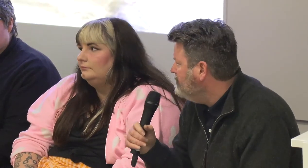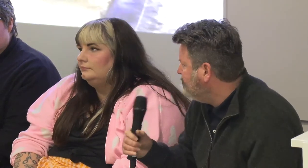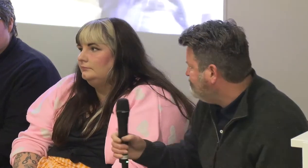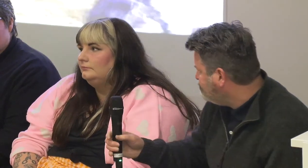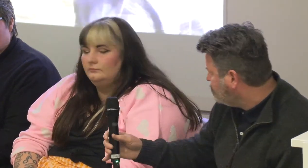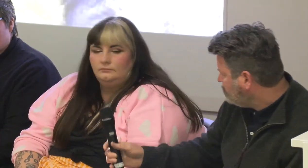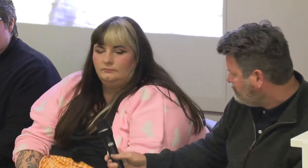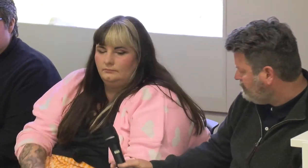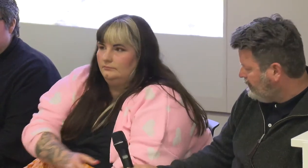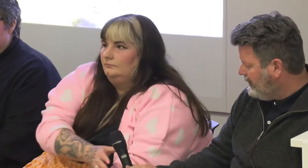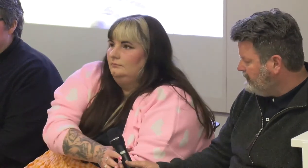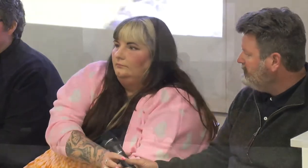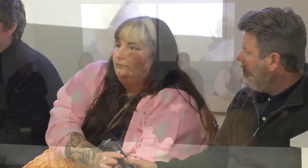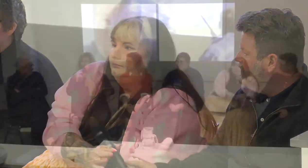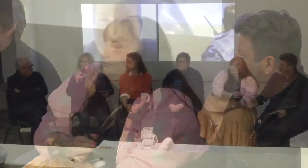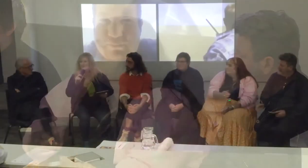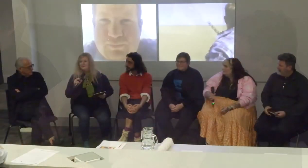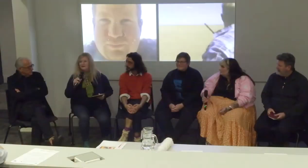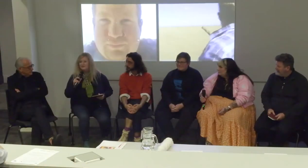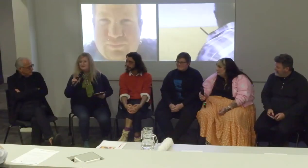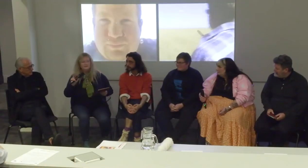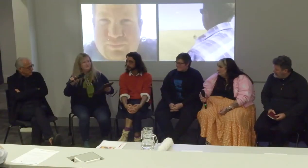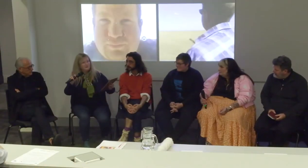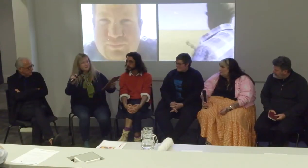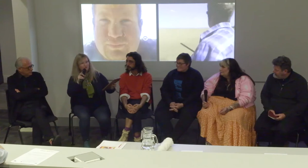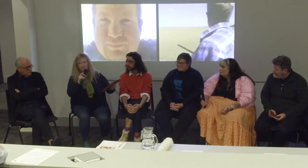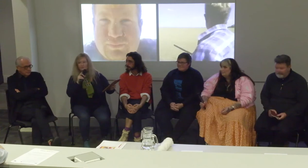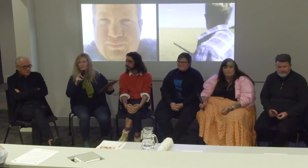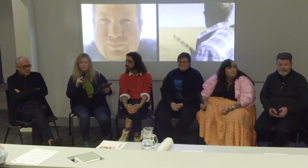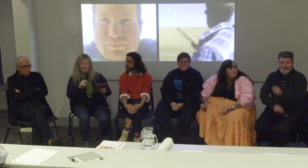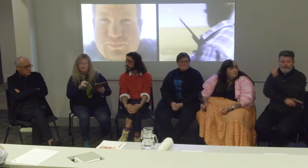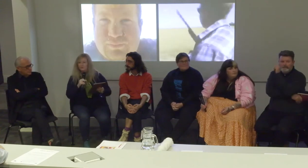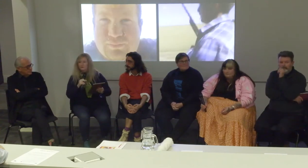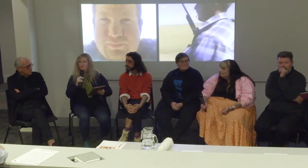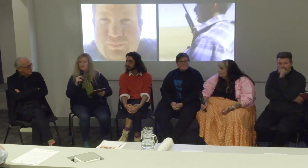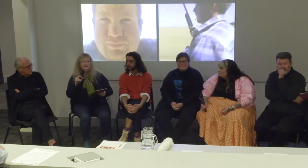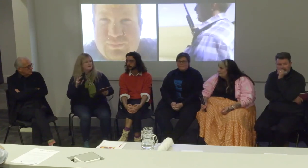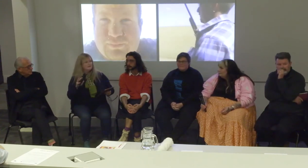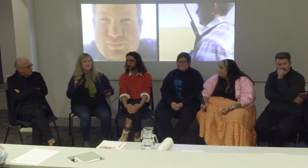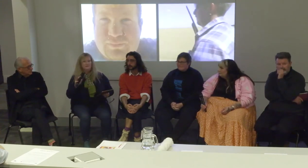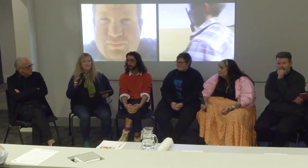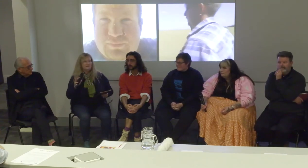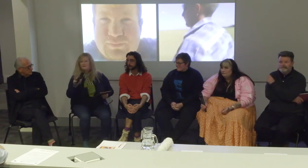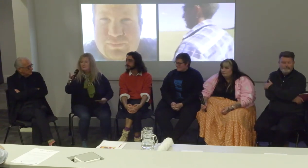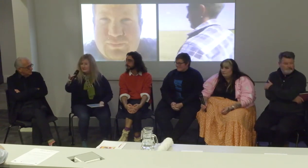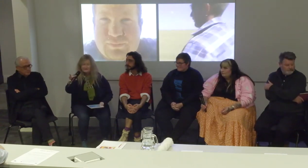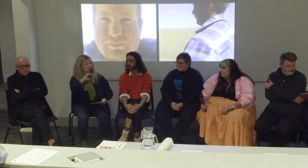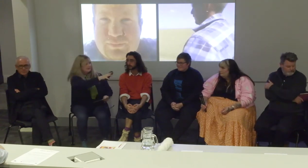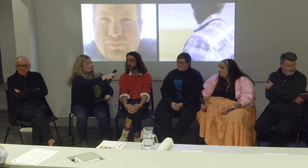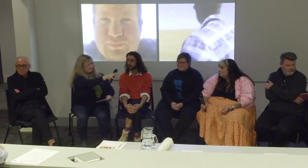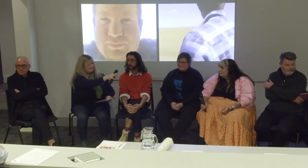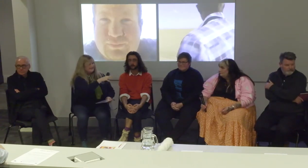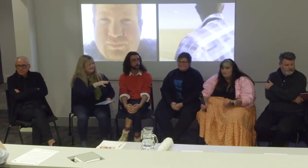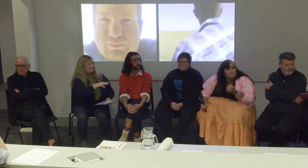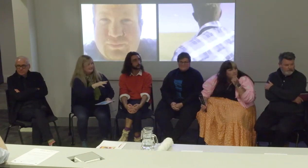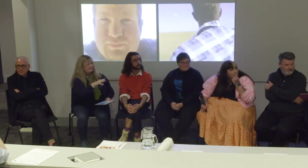forward. So 5 minutes to go. We've got two on the floor and one online here. So maybe we'll have to leave it at that. But yes, you